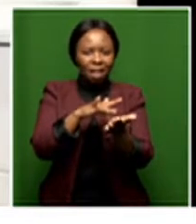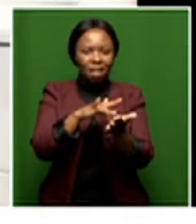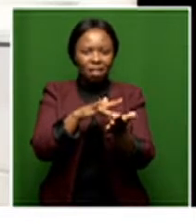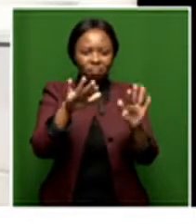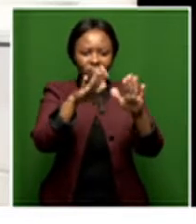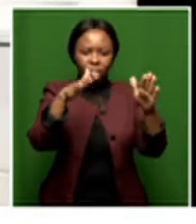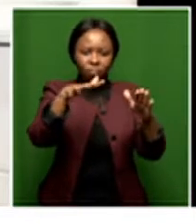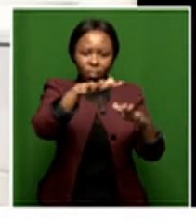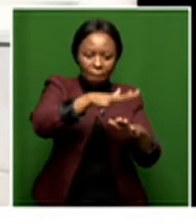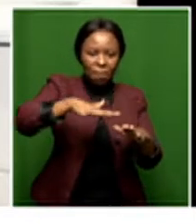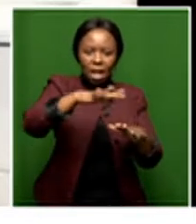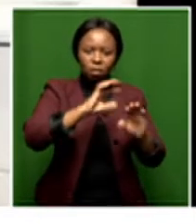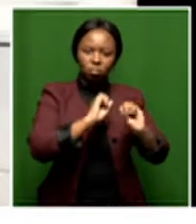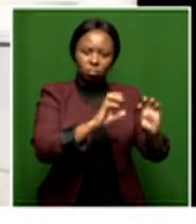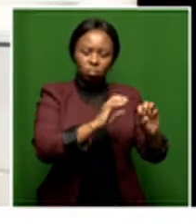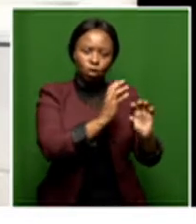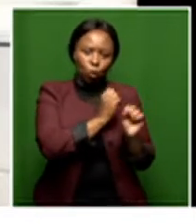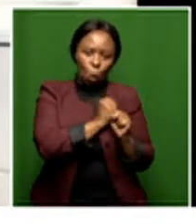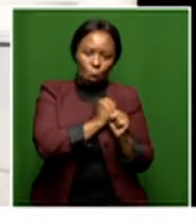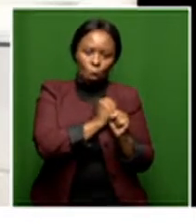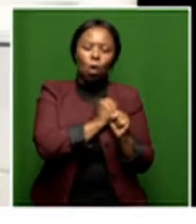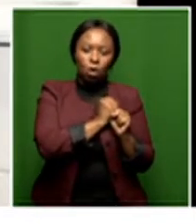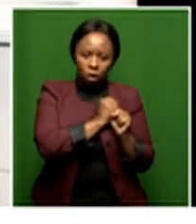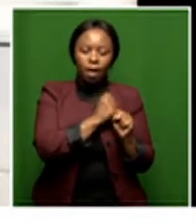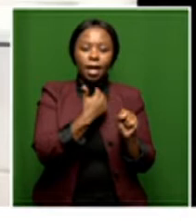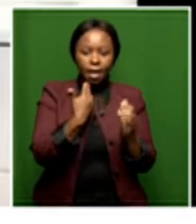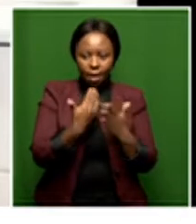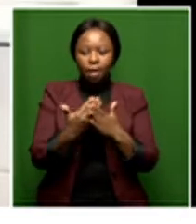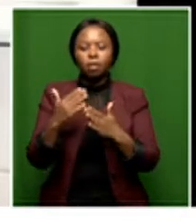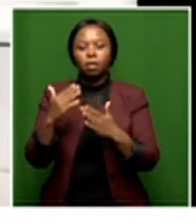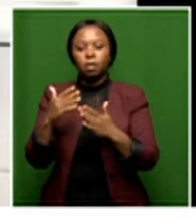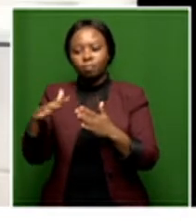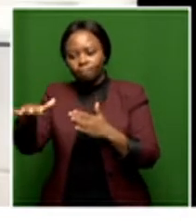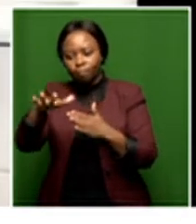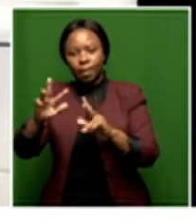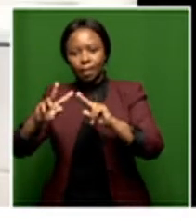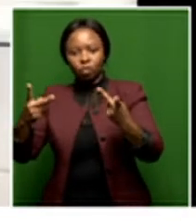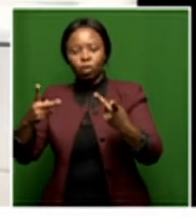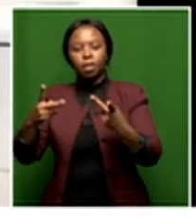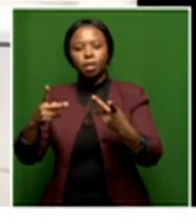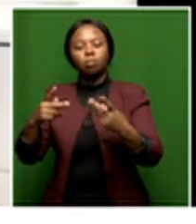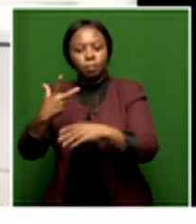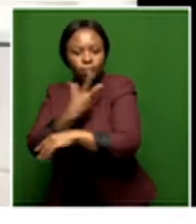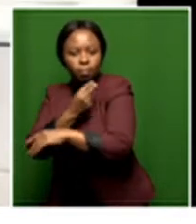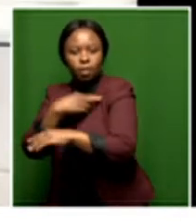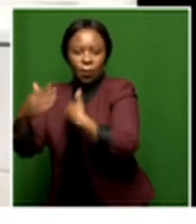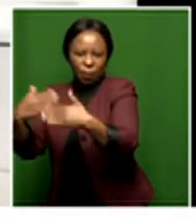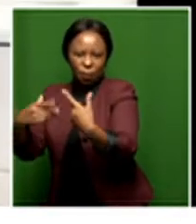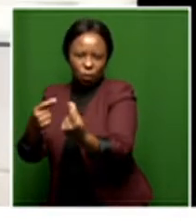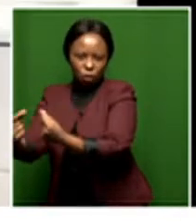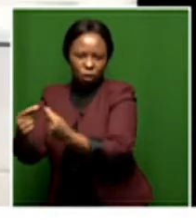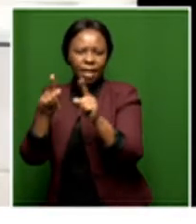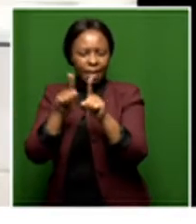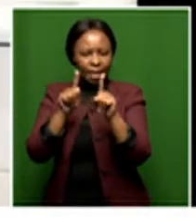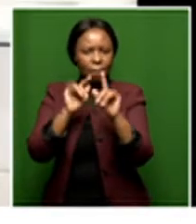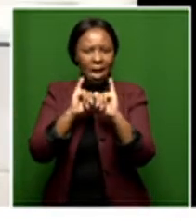to the facilities where we're going to be administering the vaccines. The other thing is, of course, the company themselves are